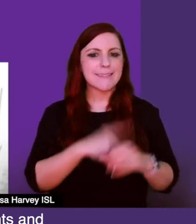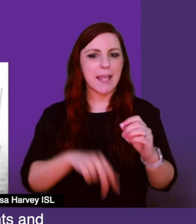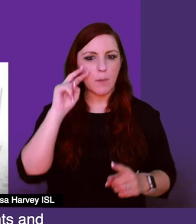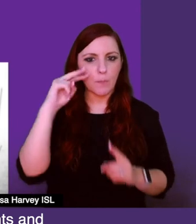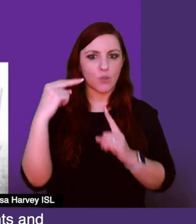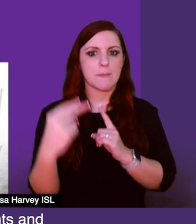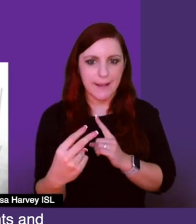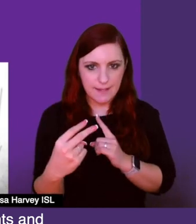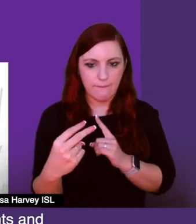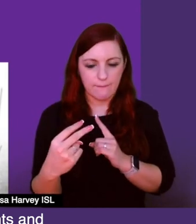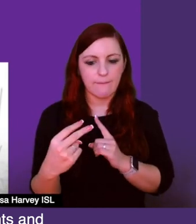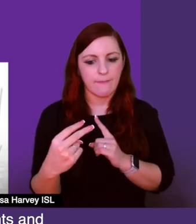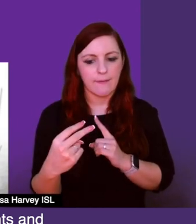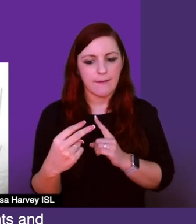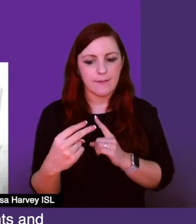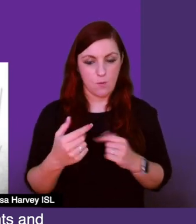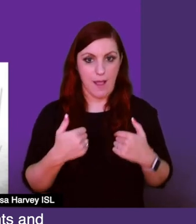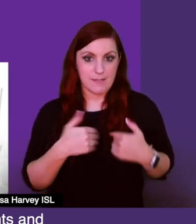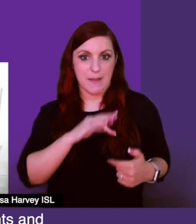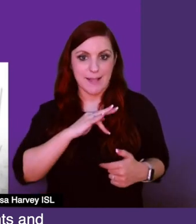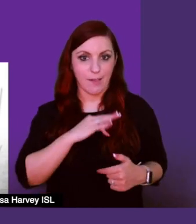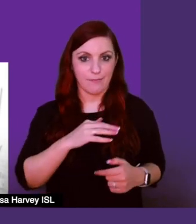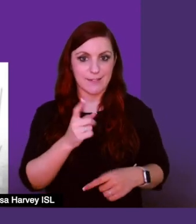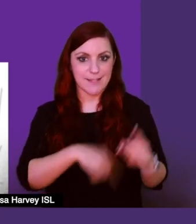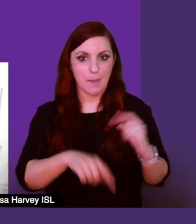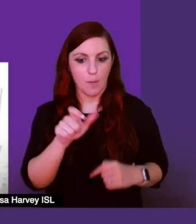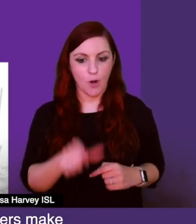disabled perspective as a disabled person,